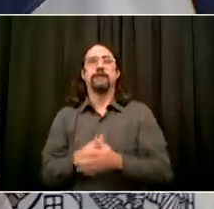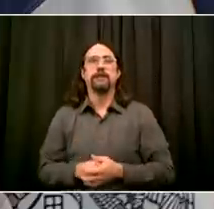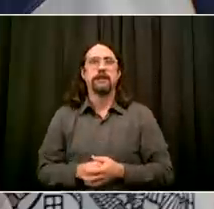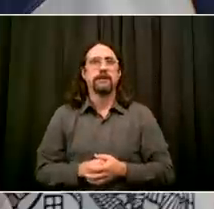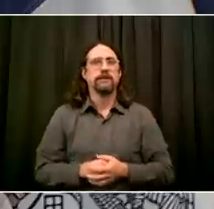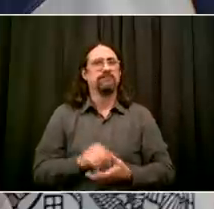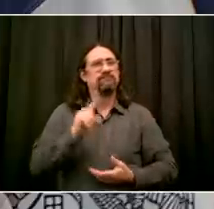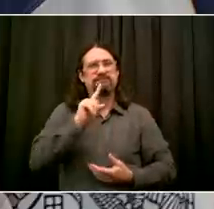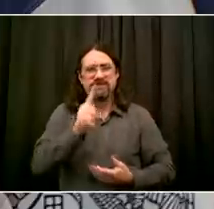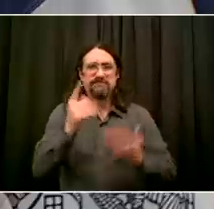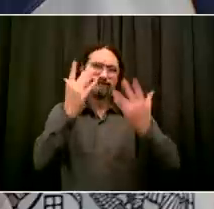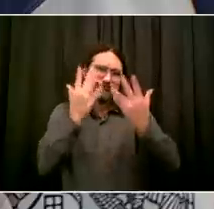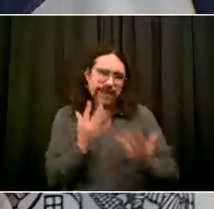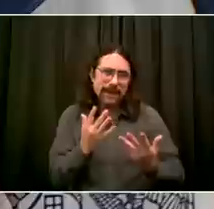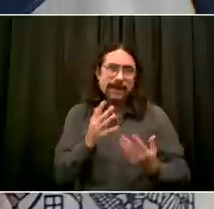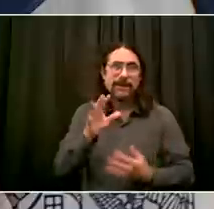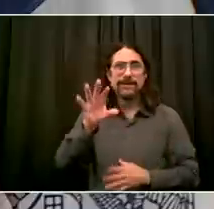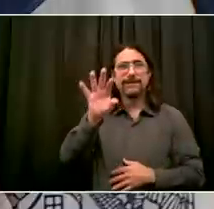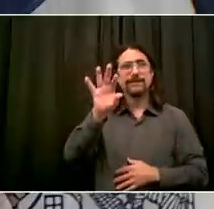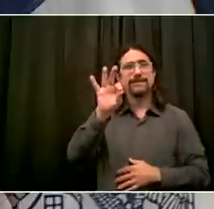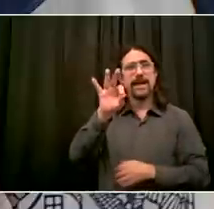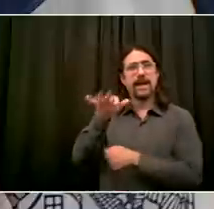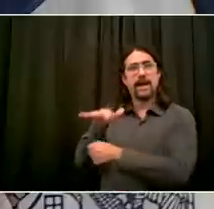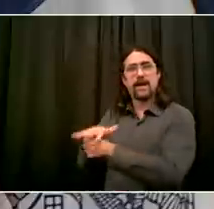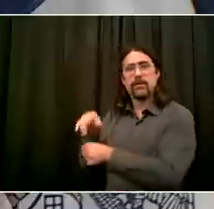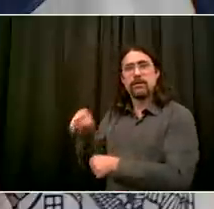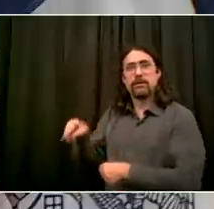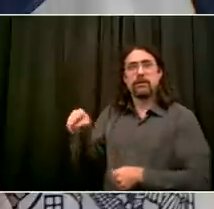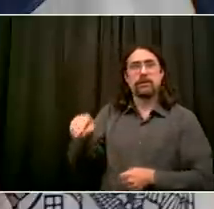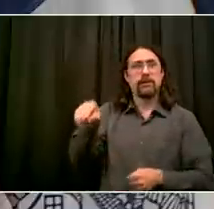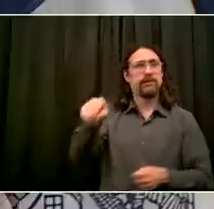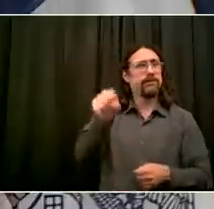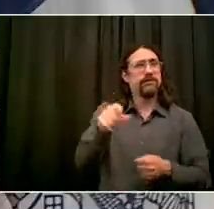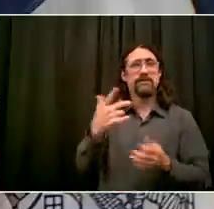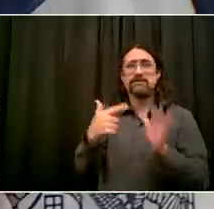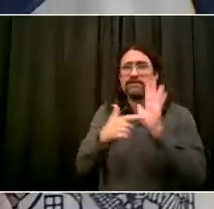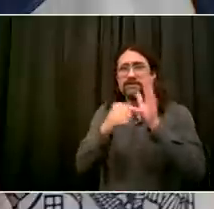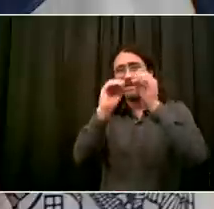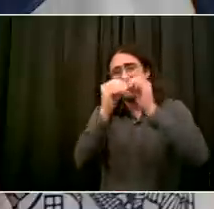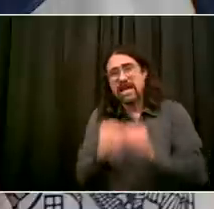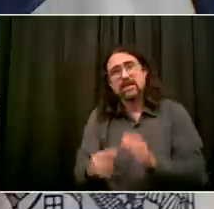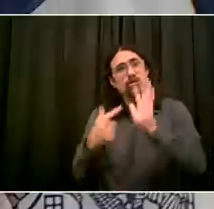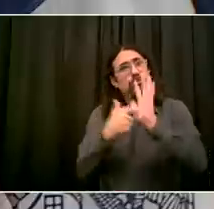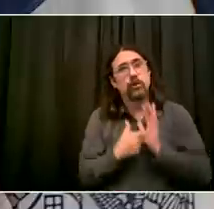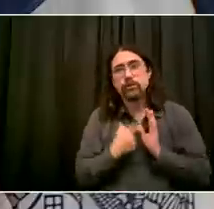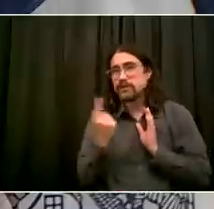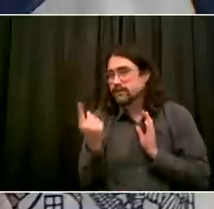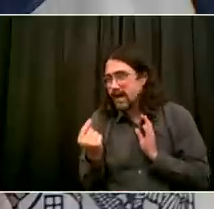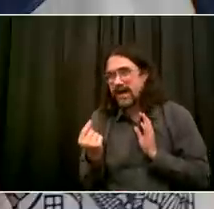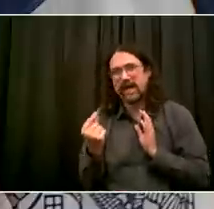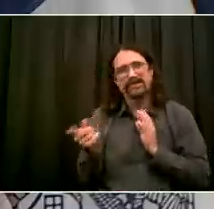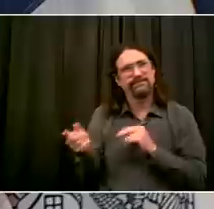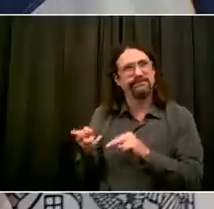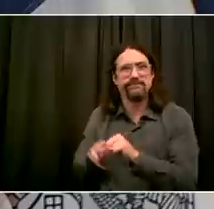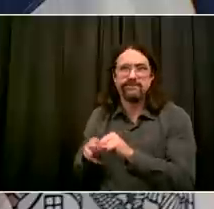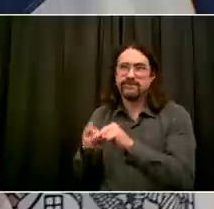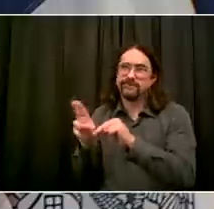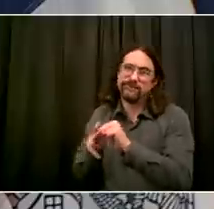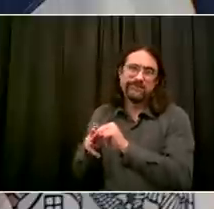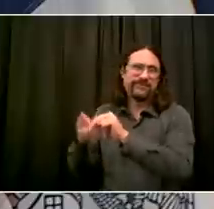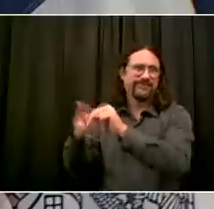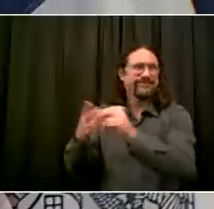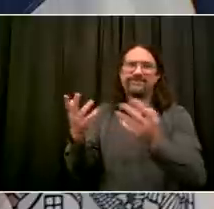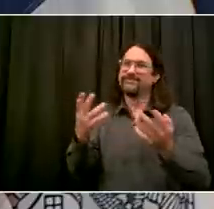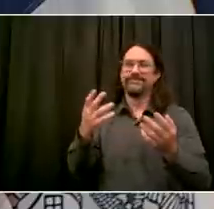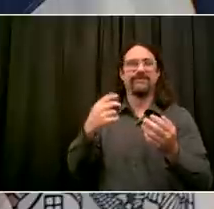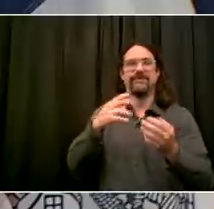and the science. But in the end, what really changes things, what protects everyone, is when the people get involved. New Yorkers are the people